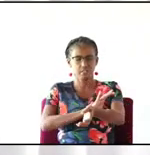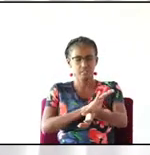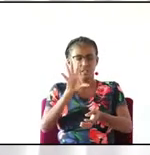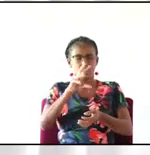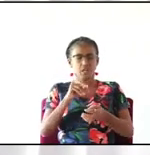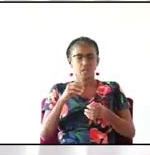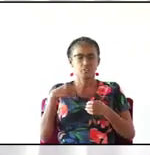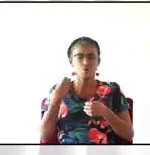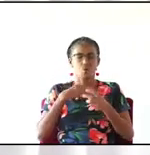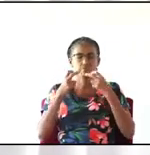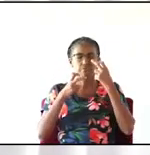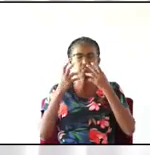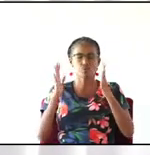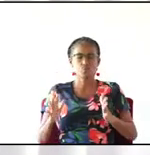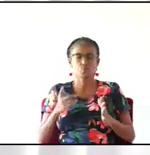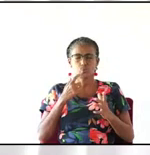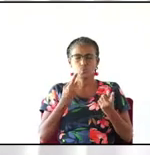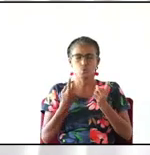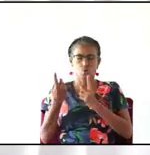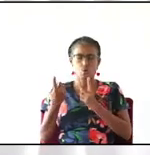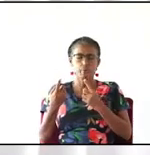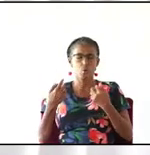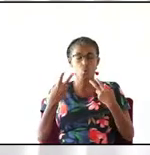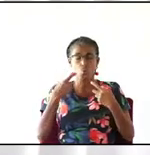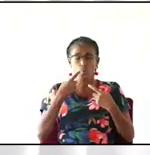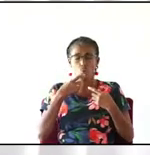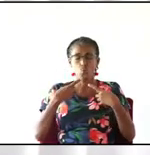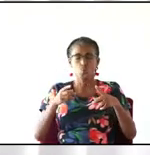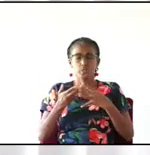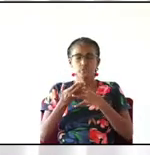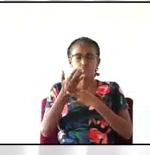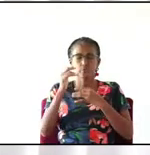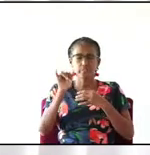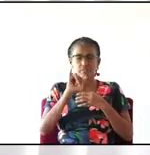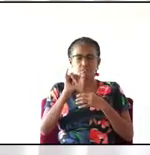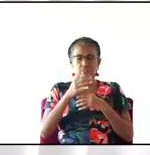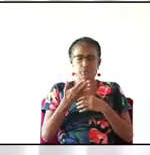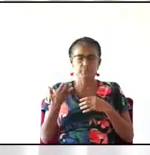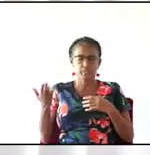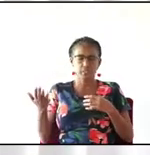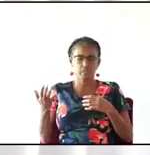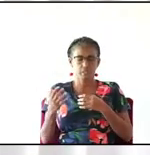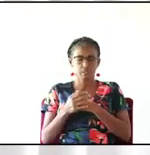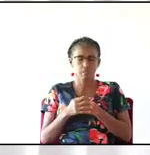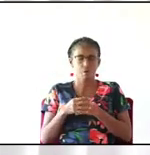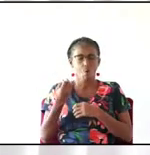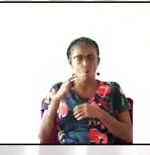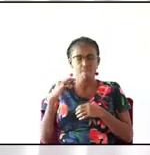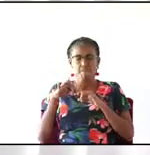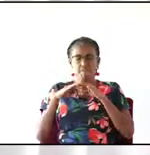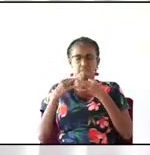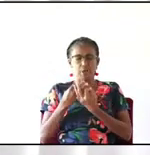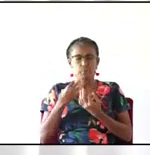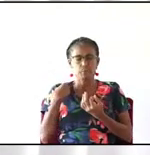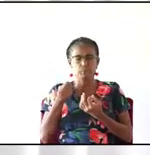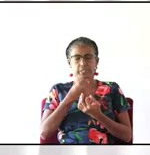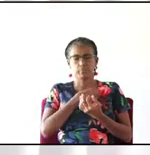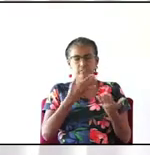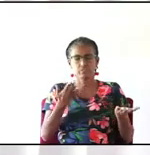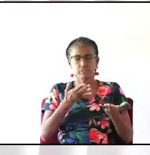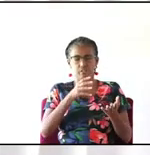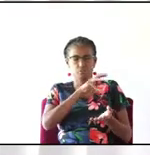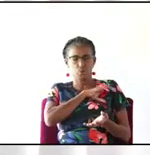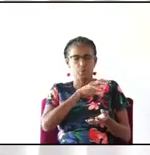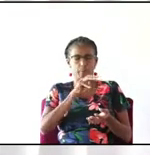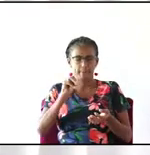who come out who are going through the same themselves, or they have family members going through this. We commit all of them to